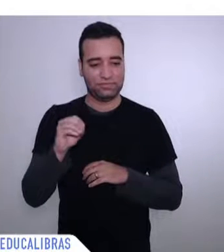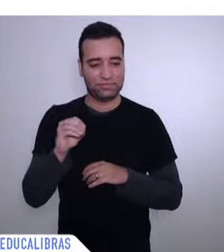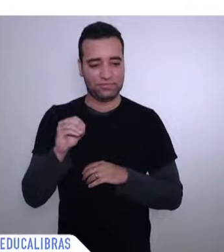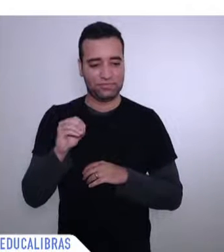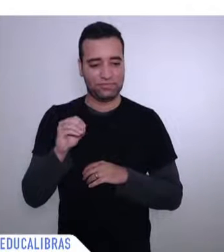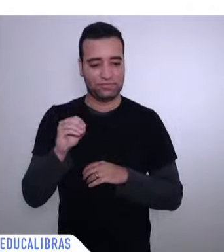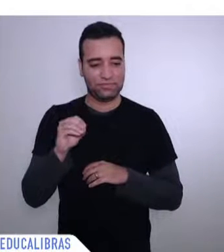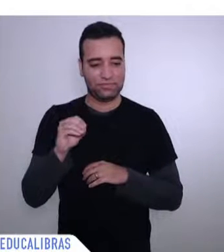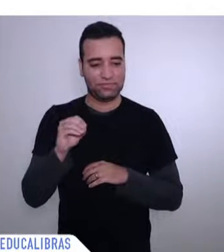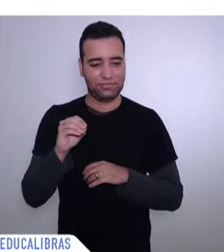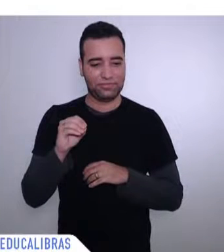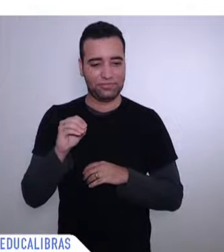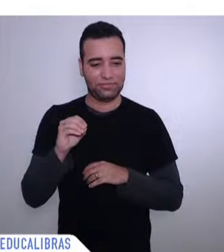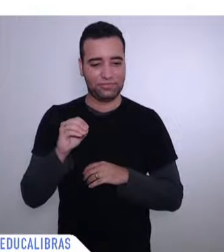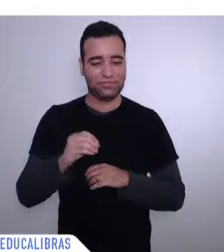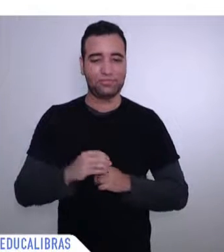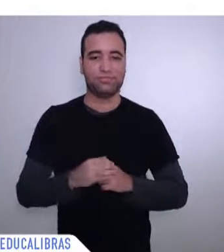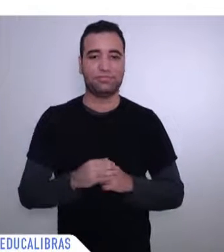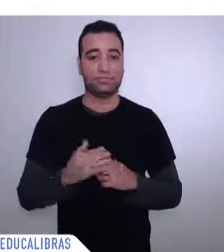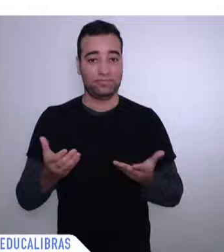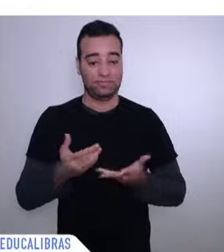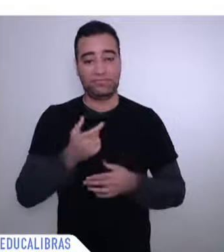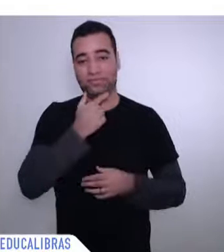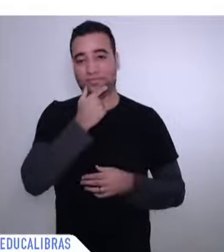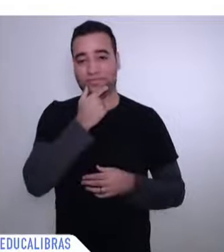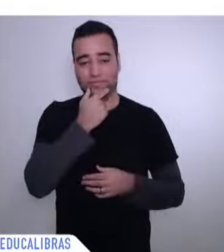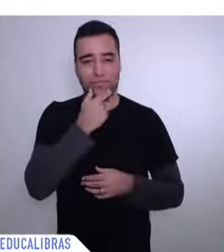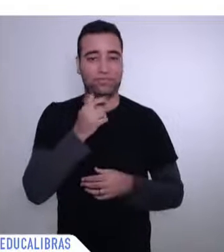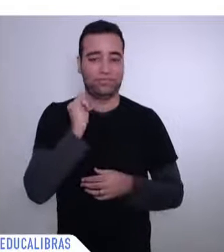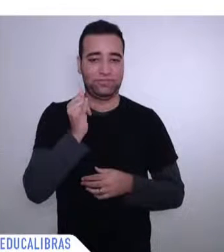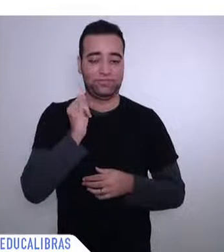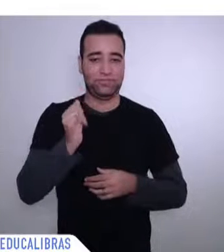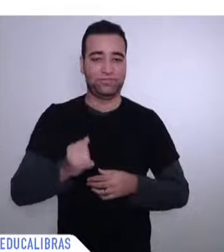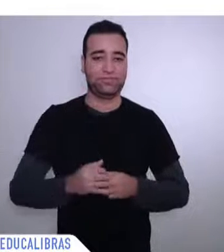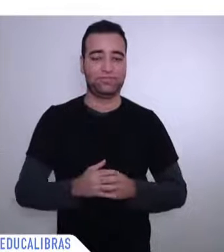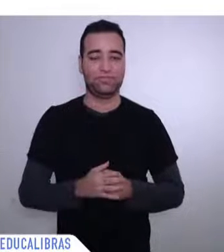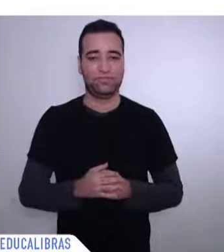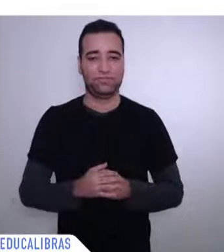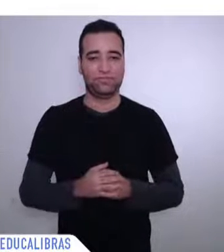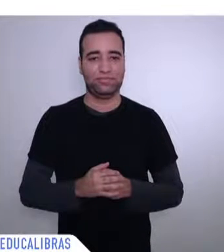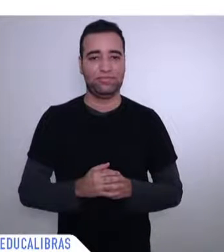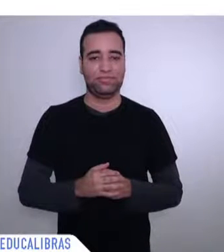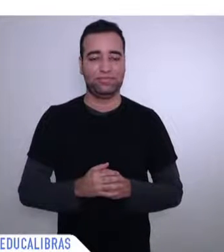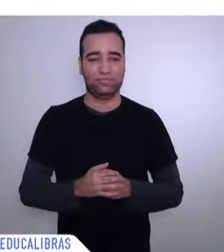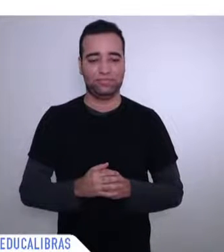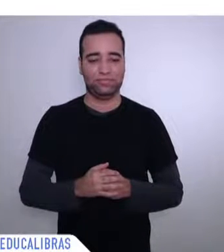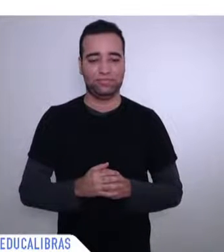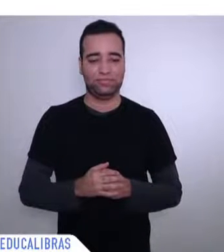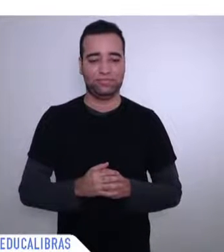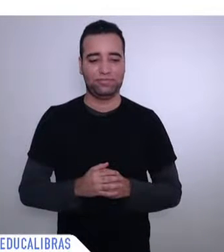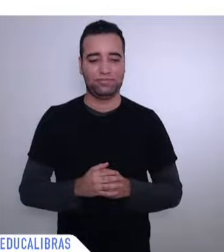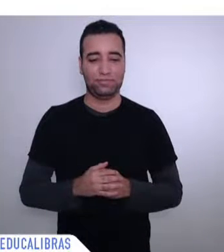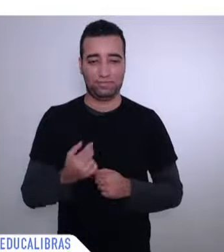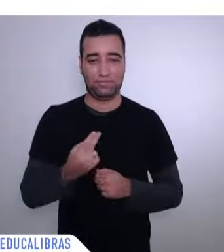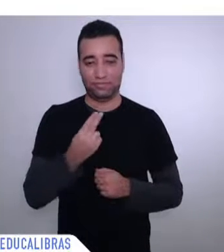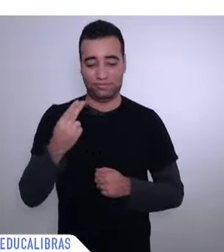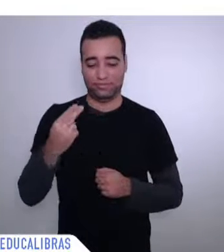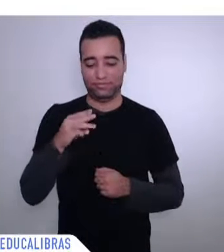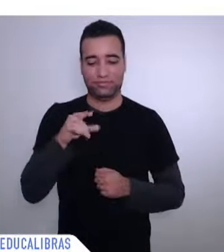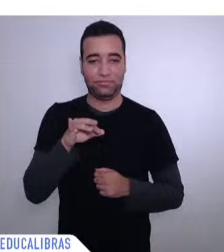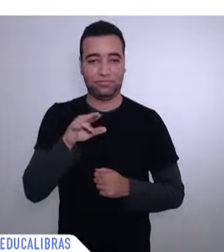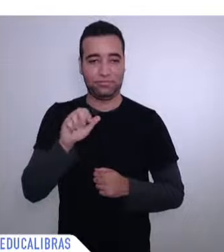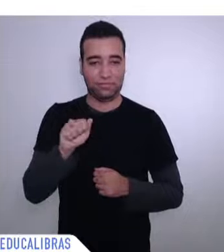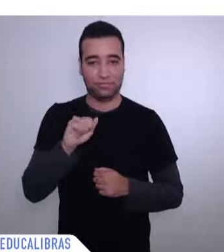começar, gostaríamos de lembrar ao nosso público que o painel com áudio ao vivo em português está disponível em nosso canal